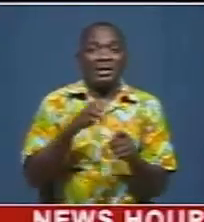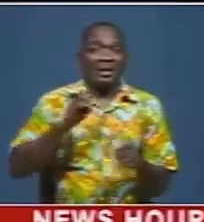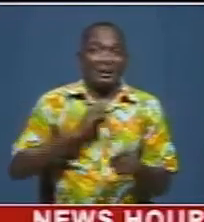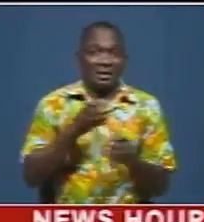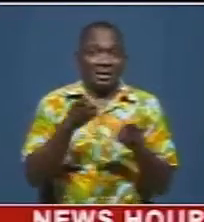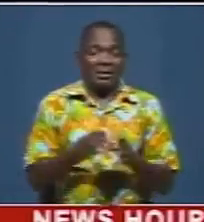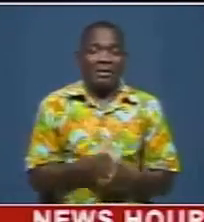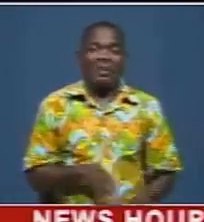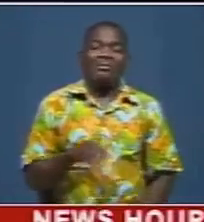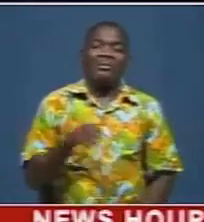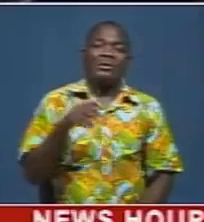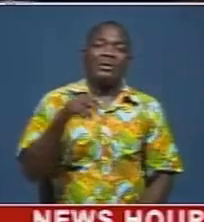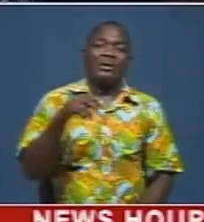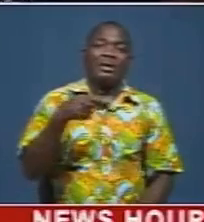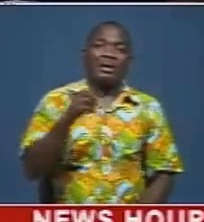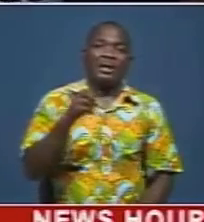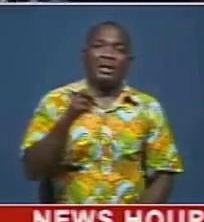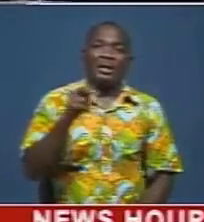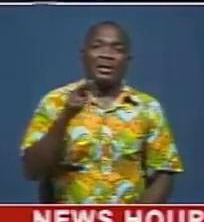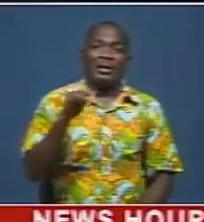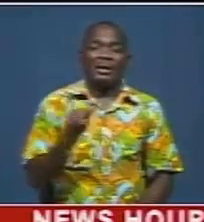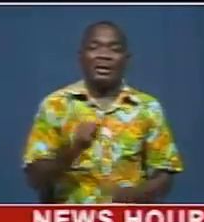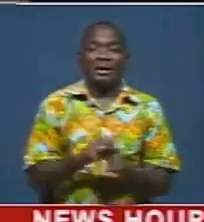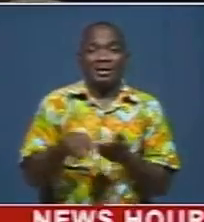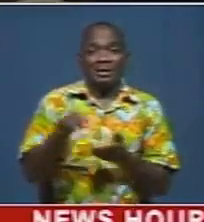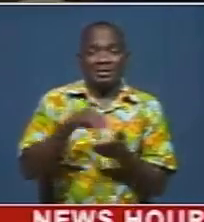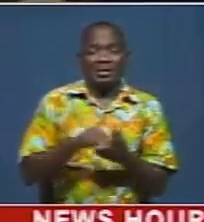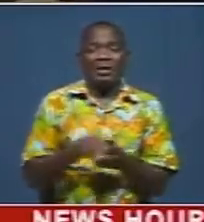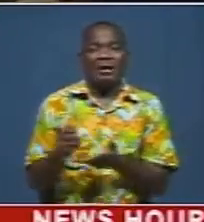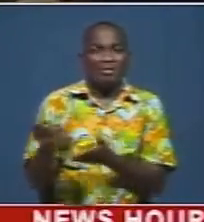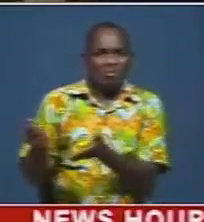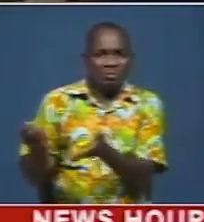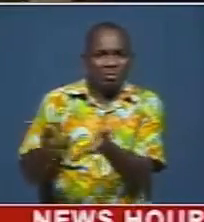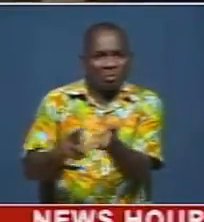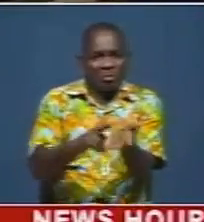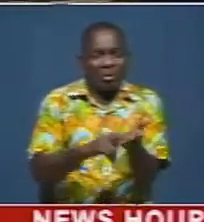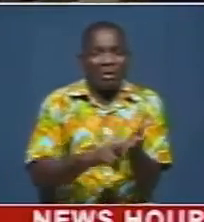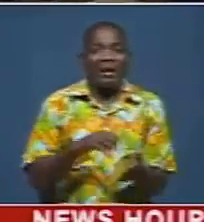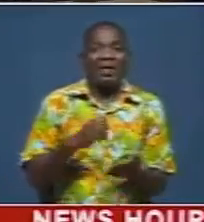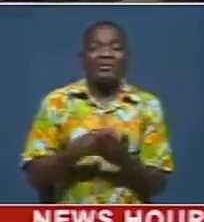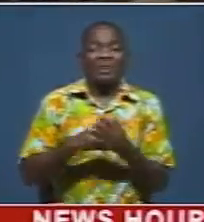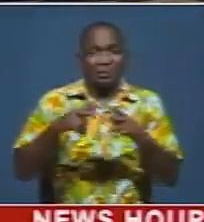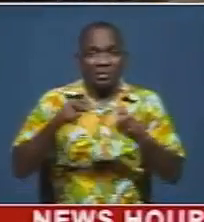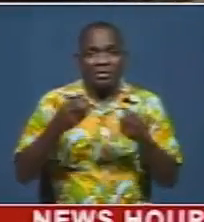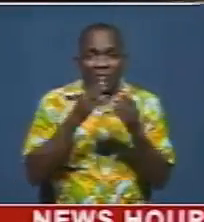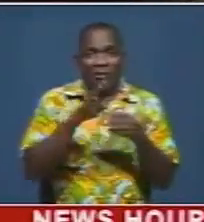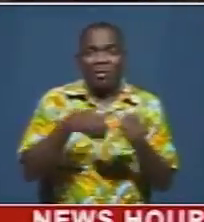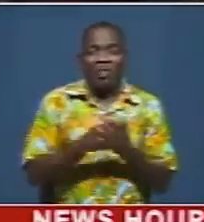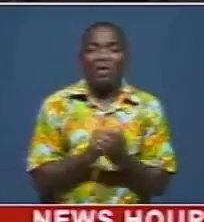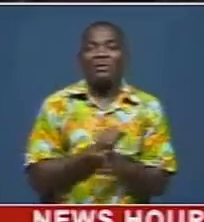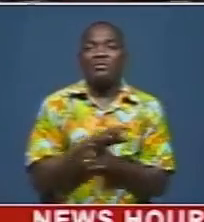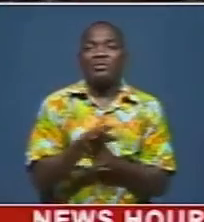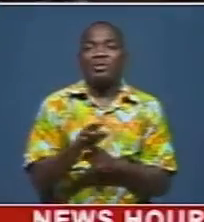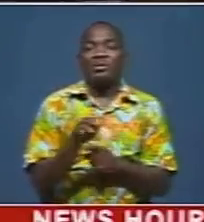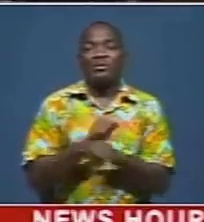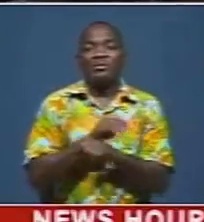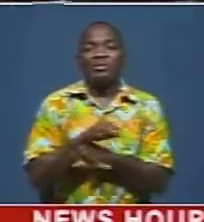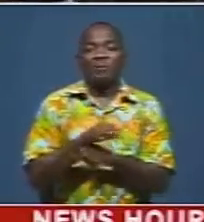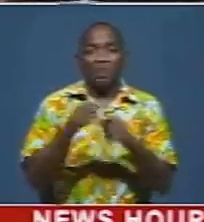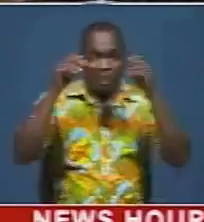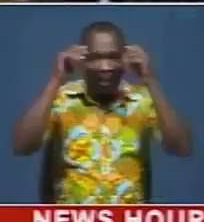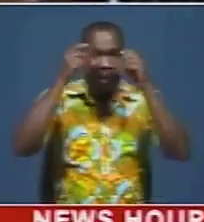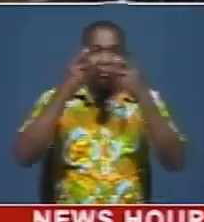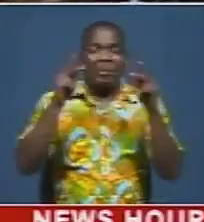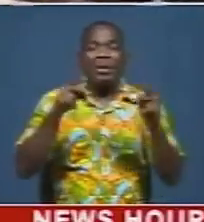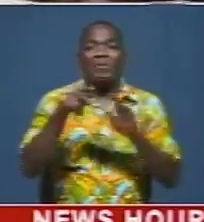Ghana, Professor Henry Prempe, said the center put together evidence-based research to inform and influence public policy for the greater